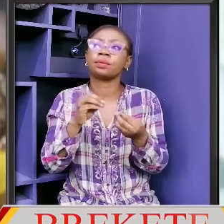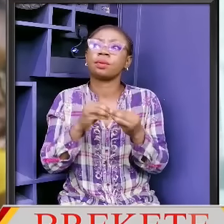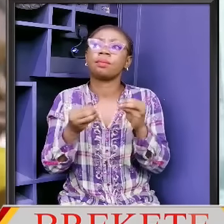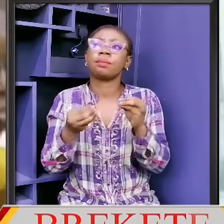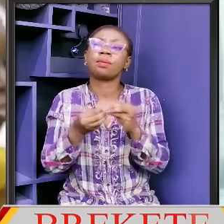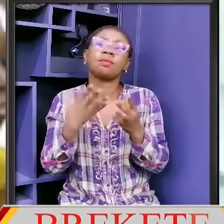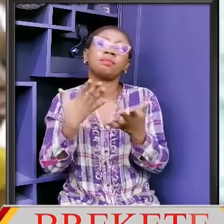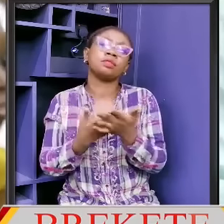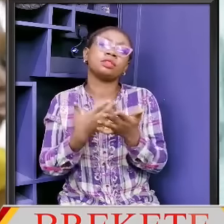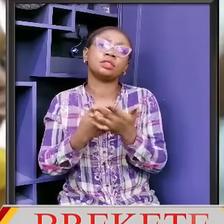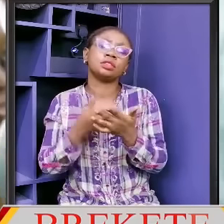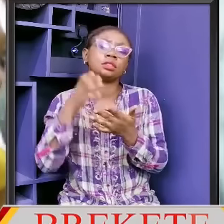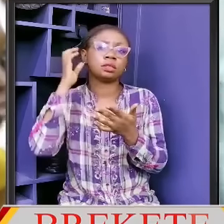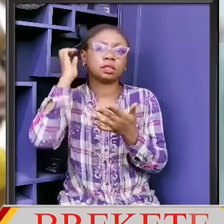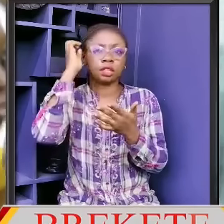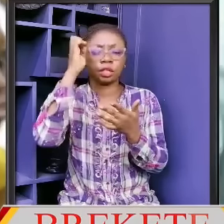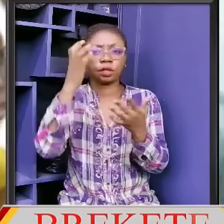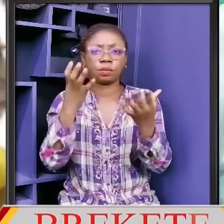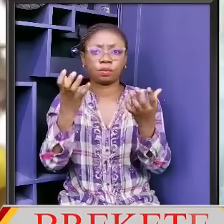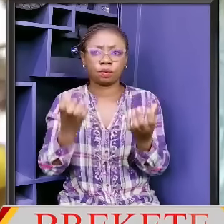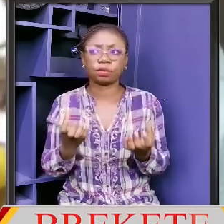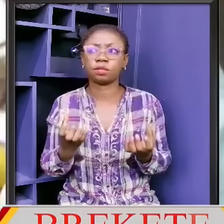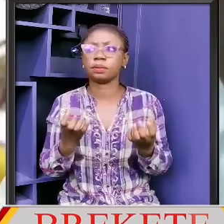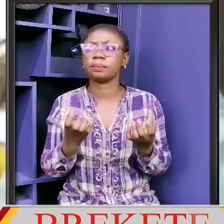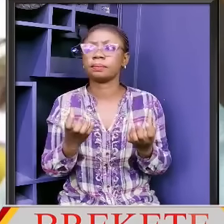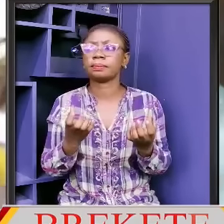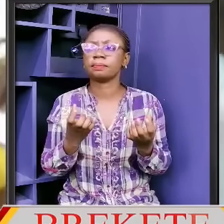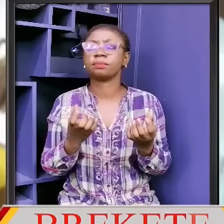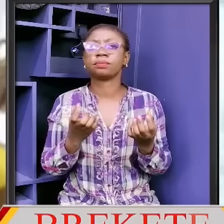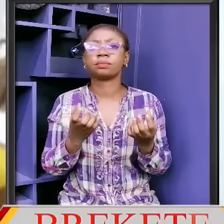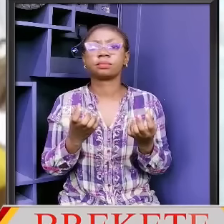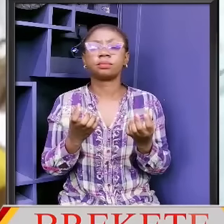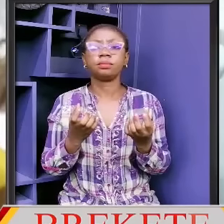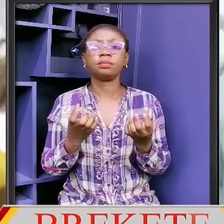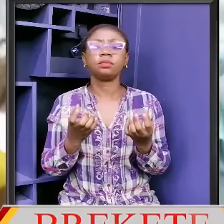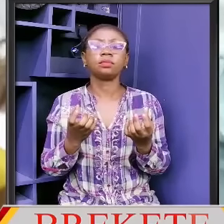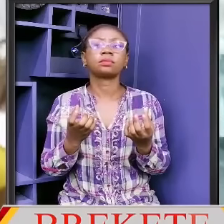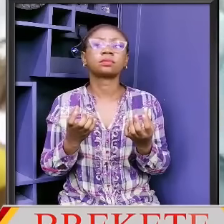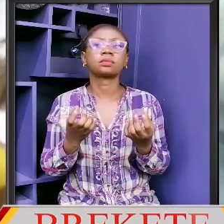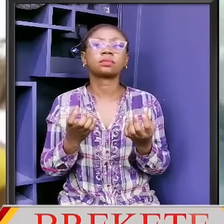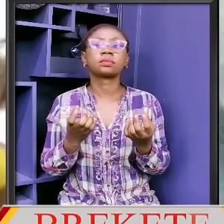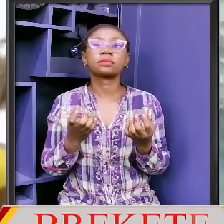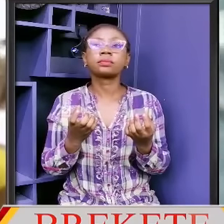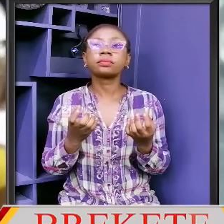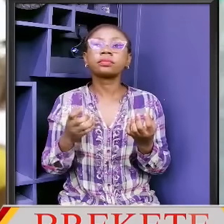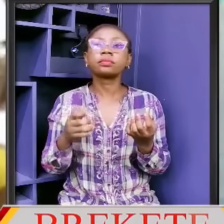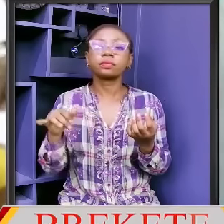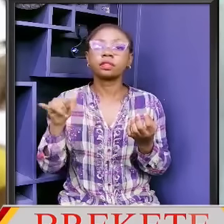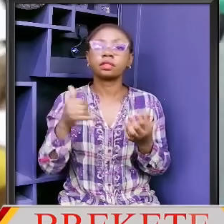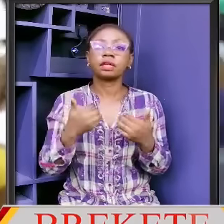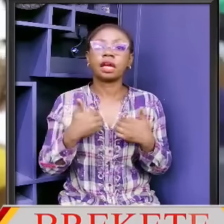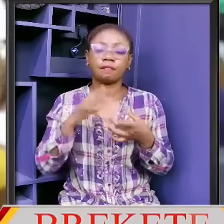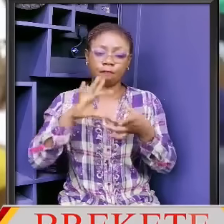Somebody call the for you commander. To know that he is connected. Yes, they have a